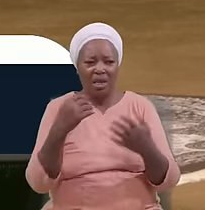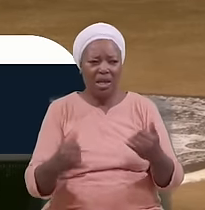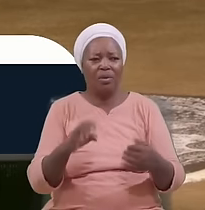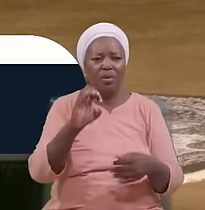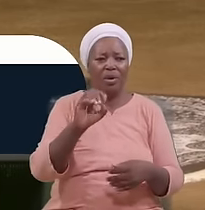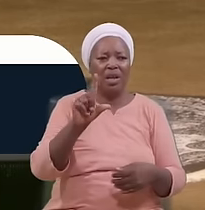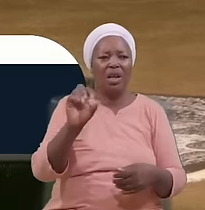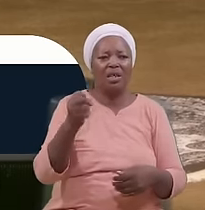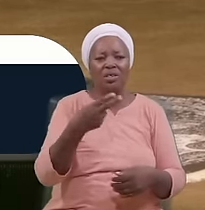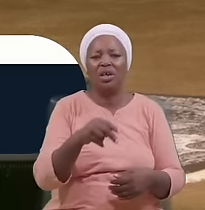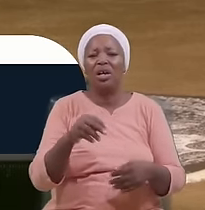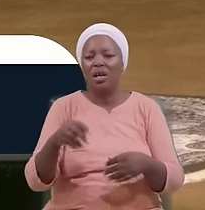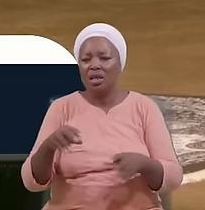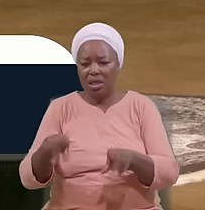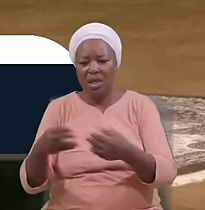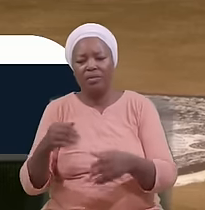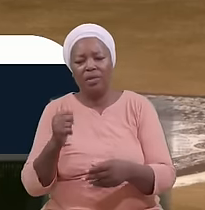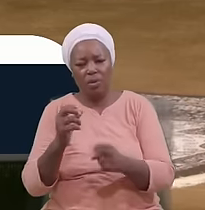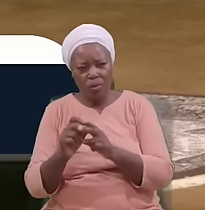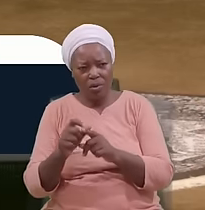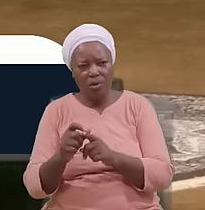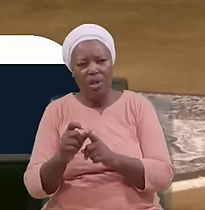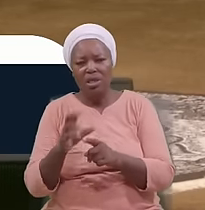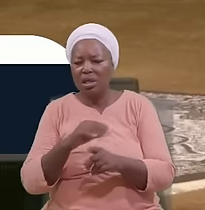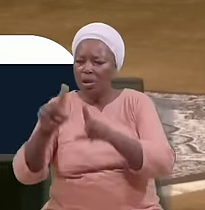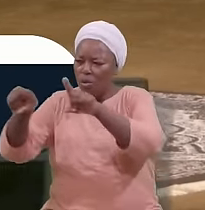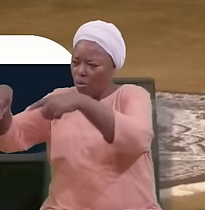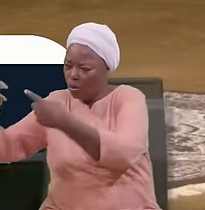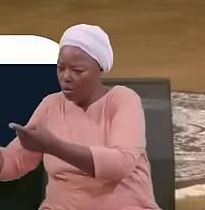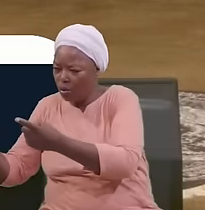go dip yourself in Jordan